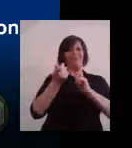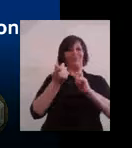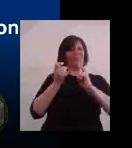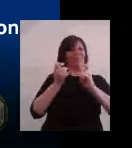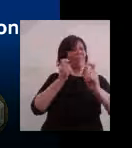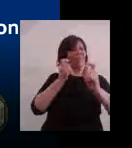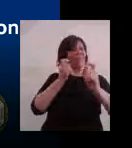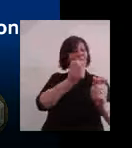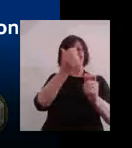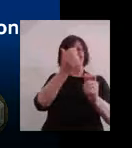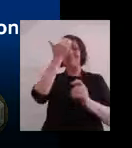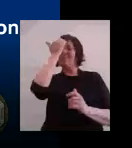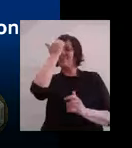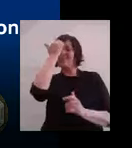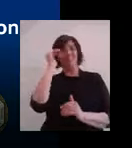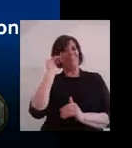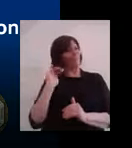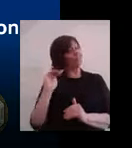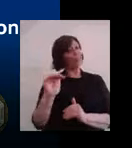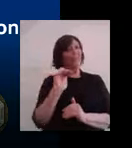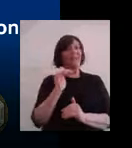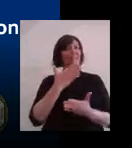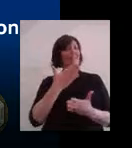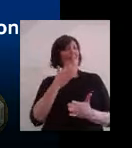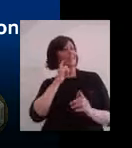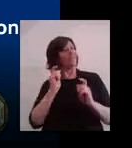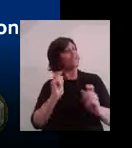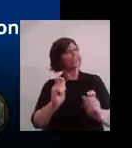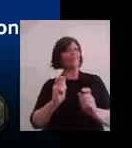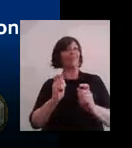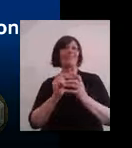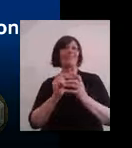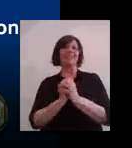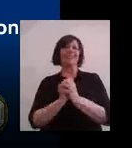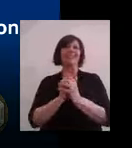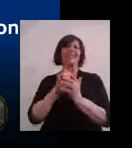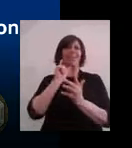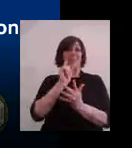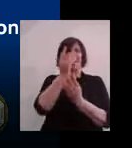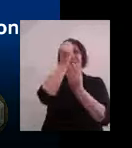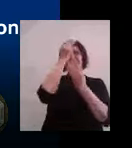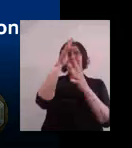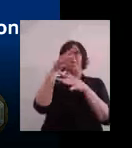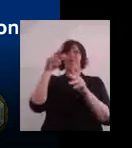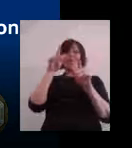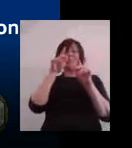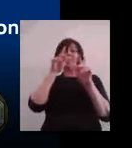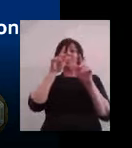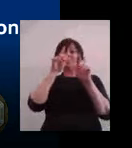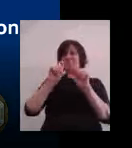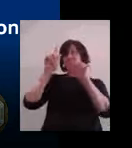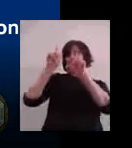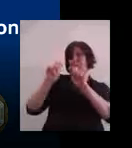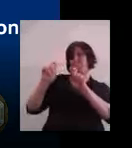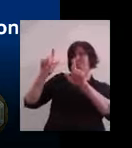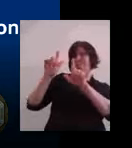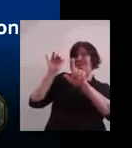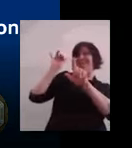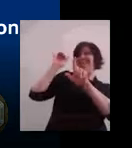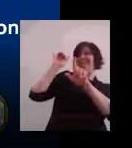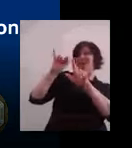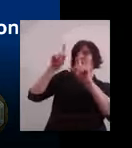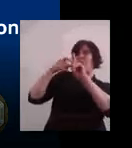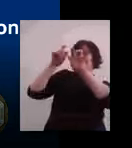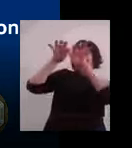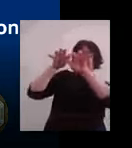just want to remind everybody that the information you see in the PowerPoint is as effective as when it was created and